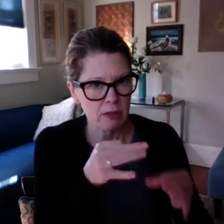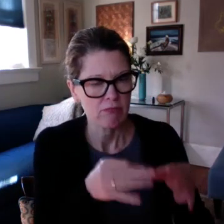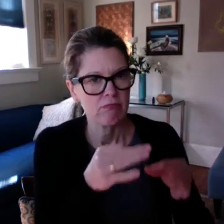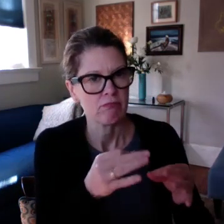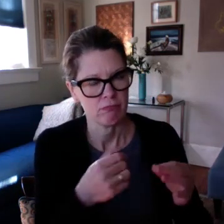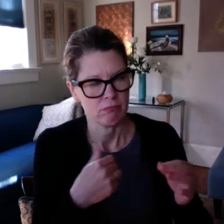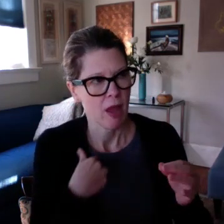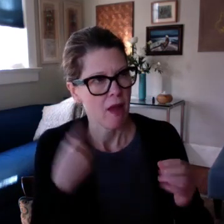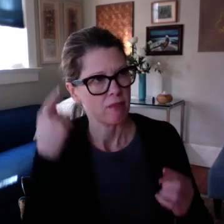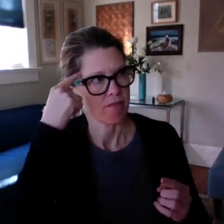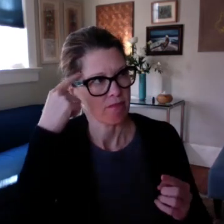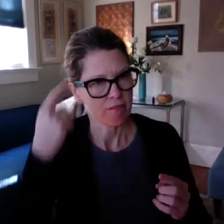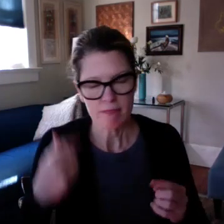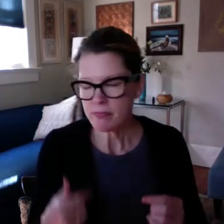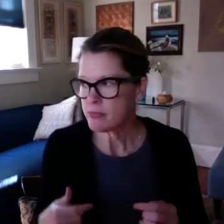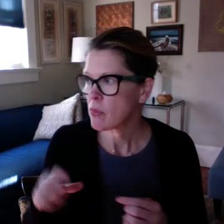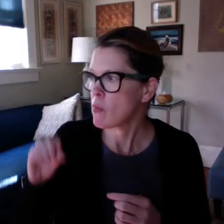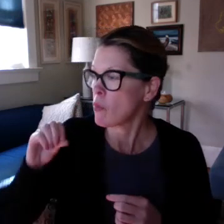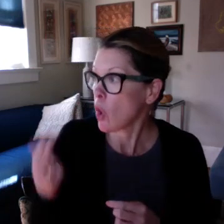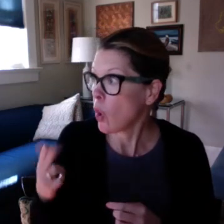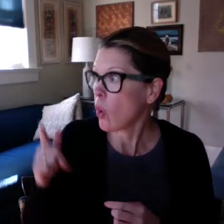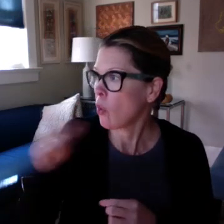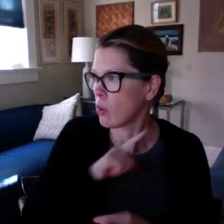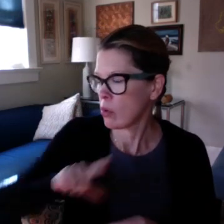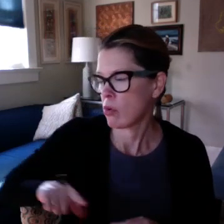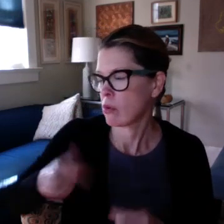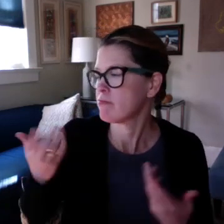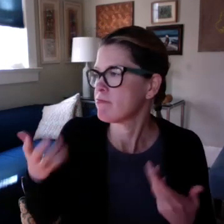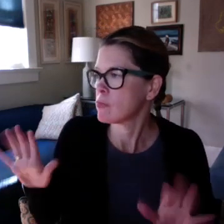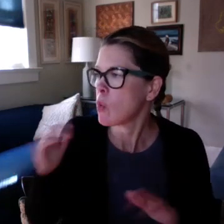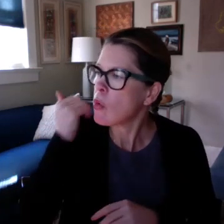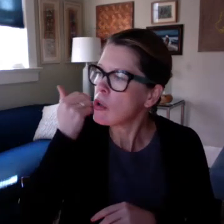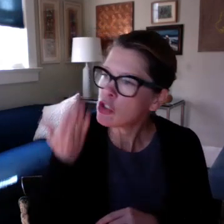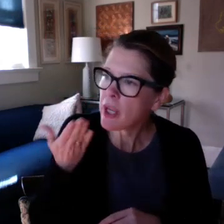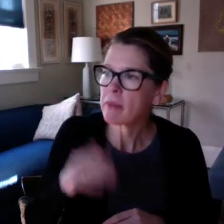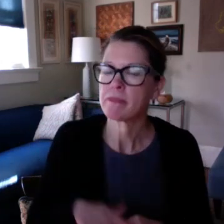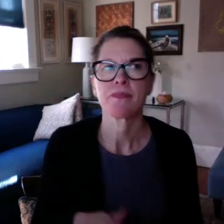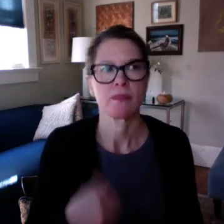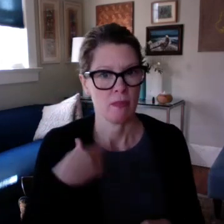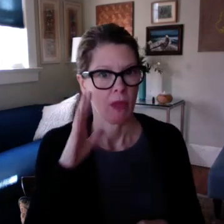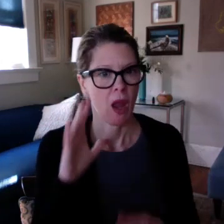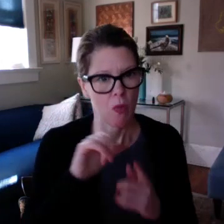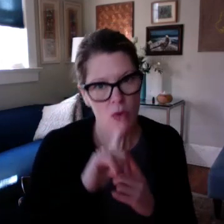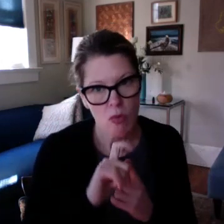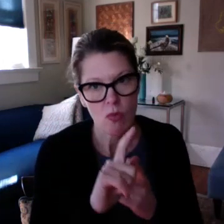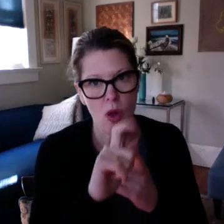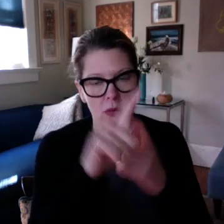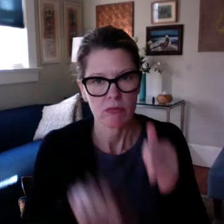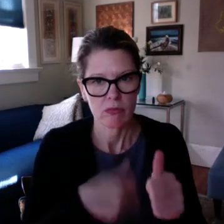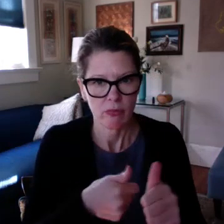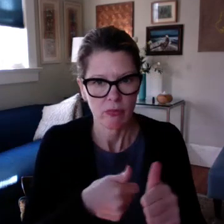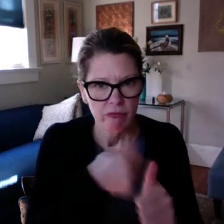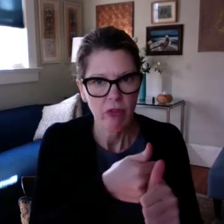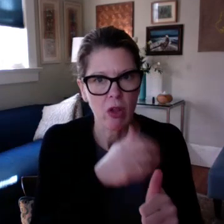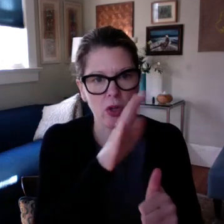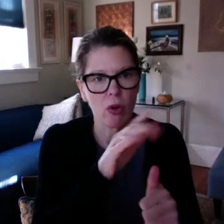decrees. O Lord, let me not be put to shame. I will run the way of your commandments, for